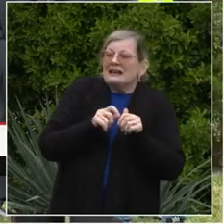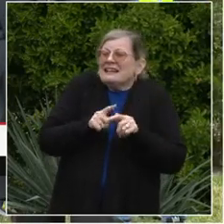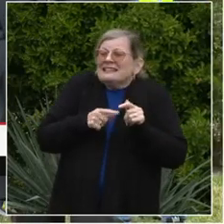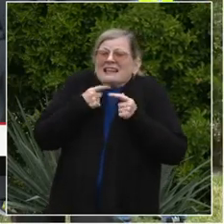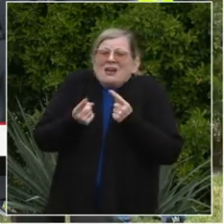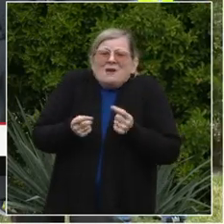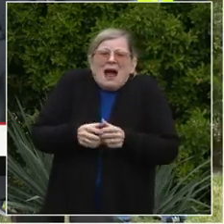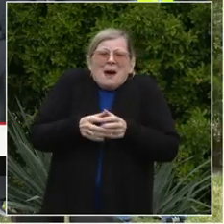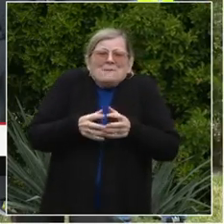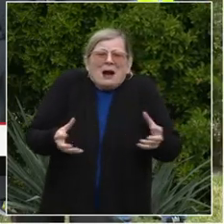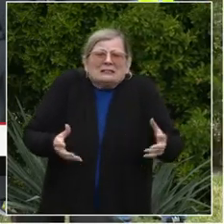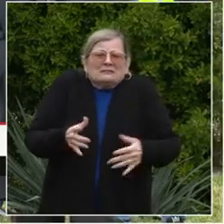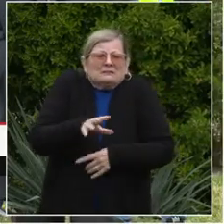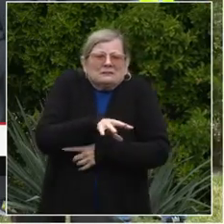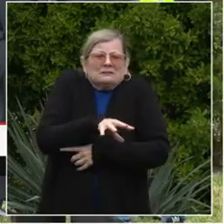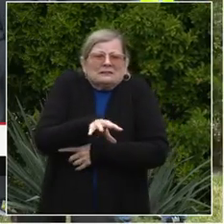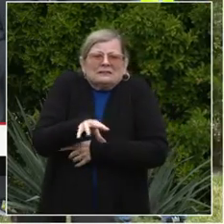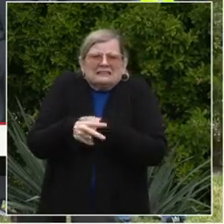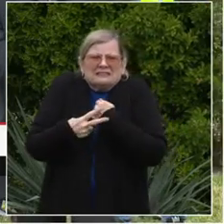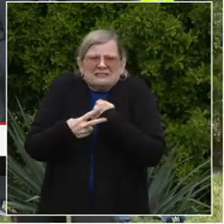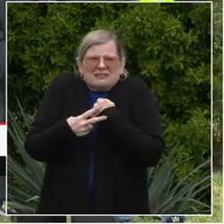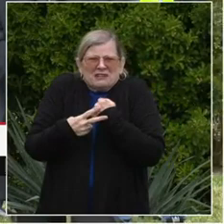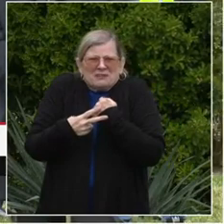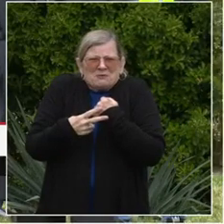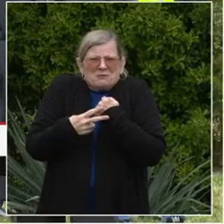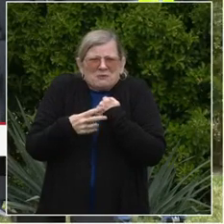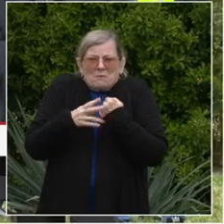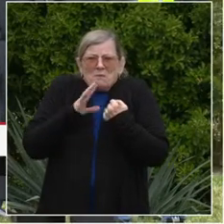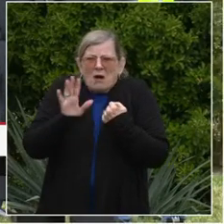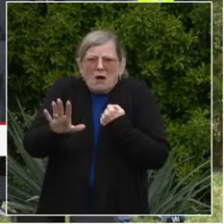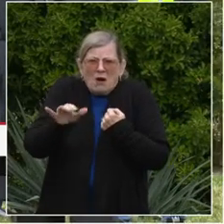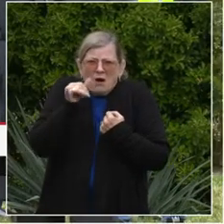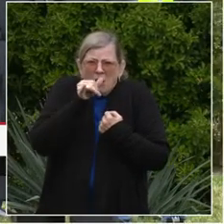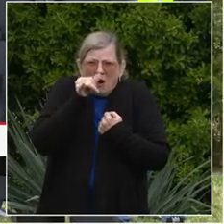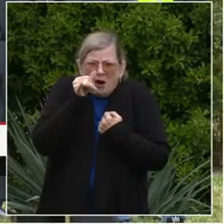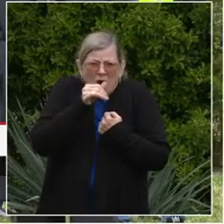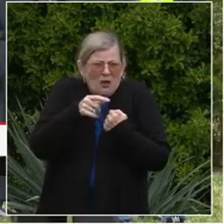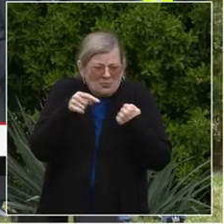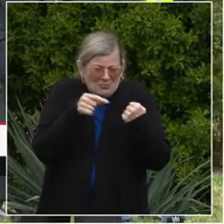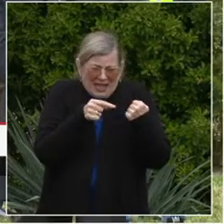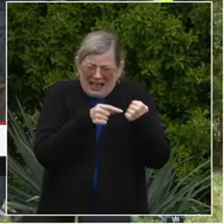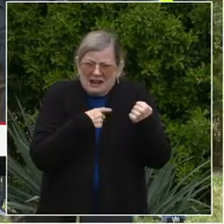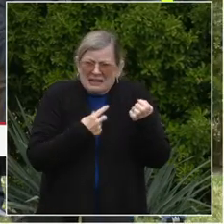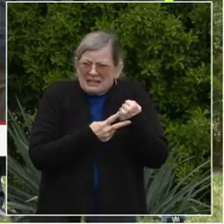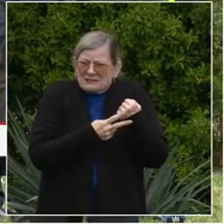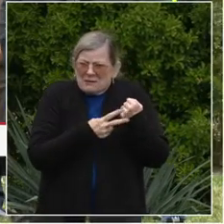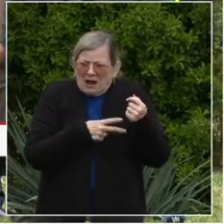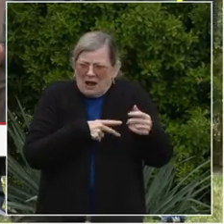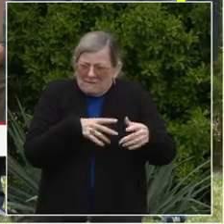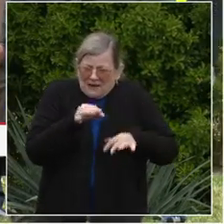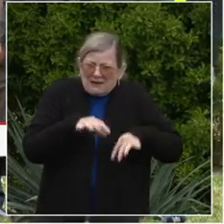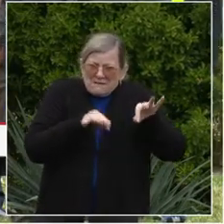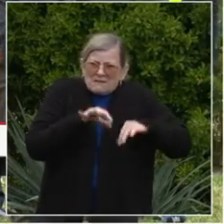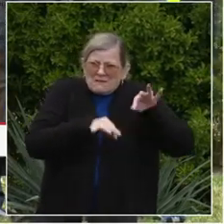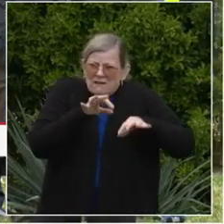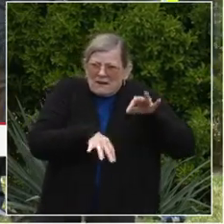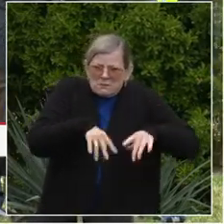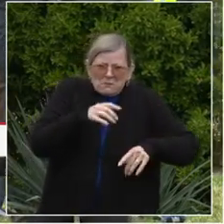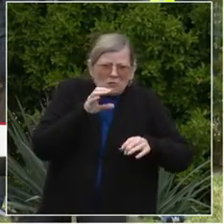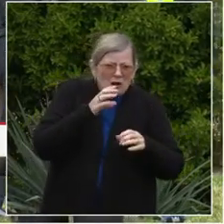crimes in the Metropolitan Police Department. Just before I came here, I was reviewing some video. We had a robbery